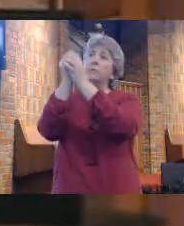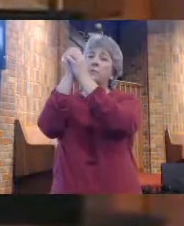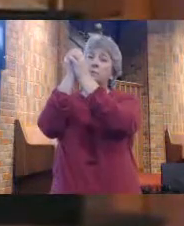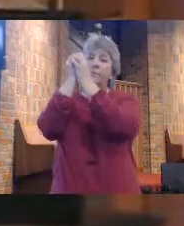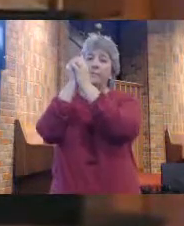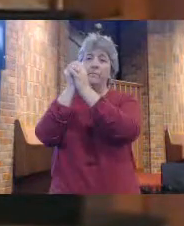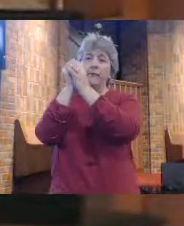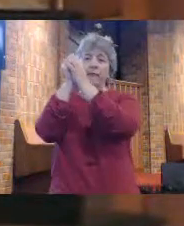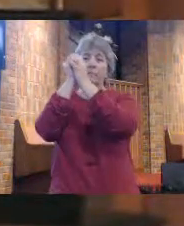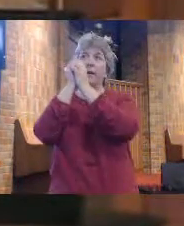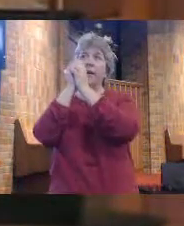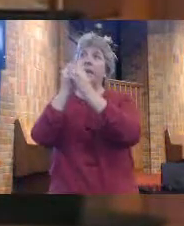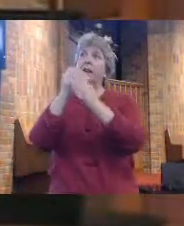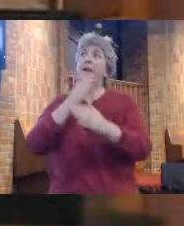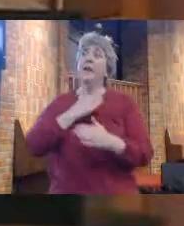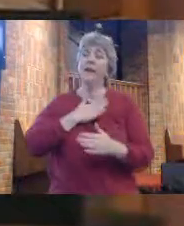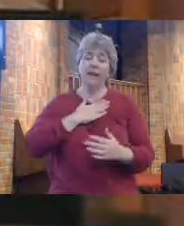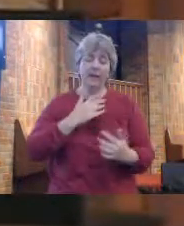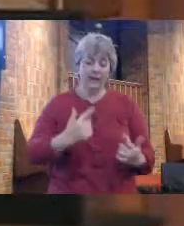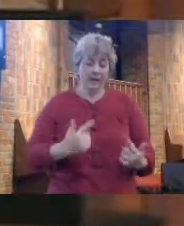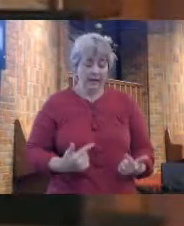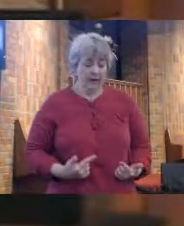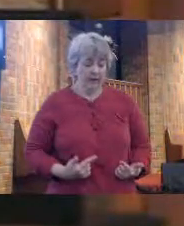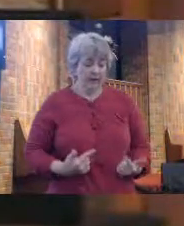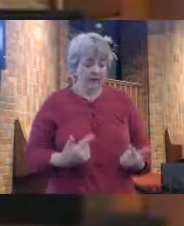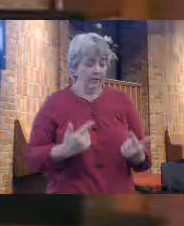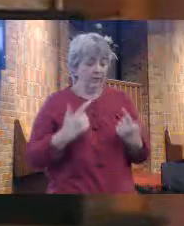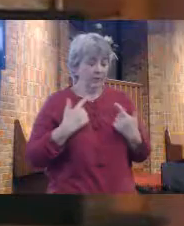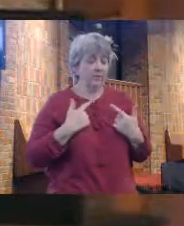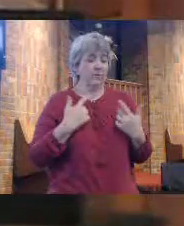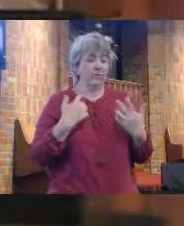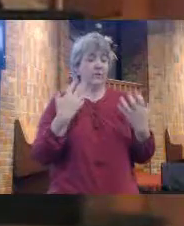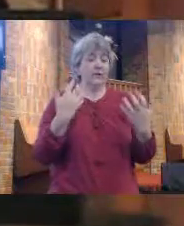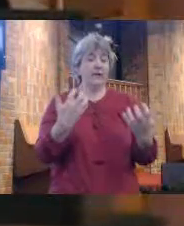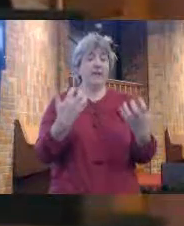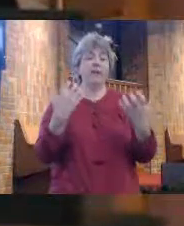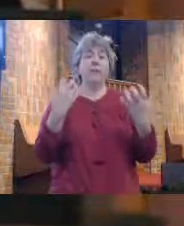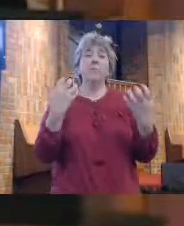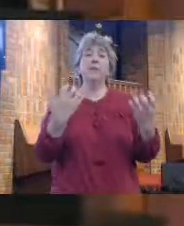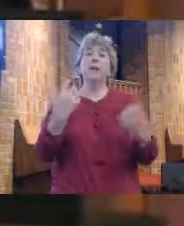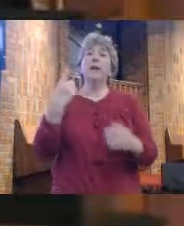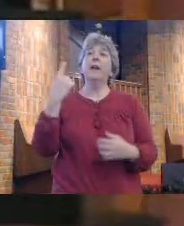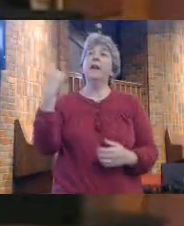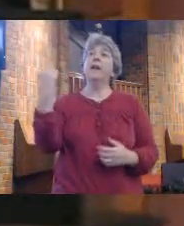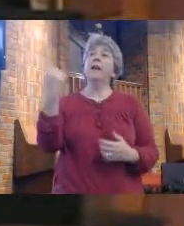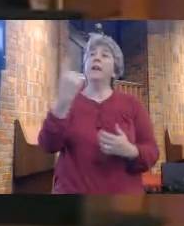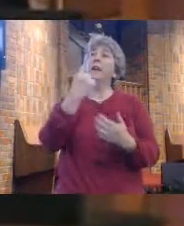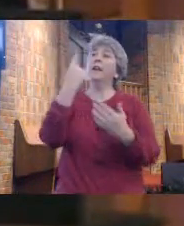make my life, O Holy Priest.